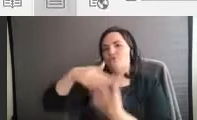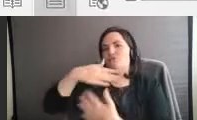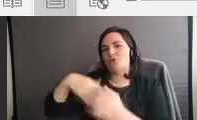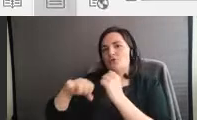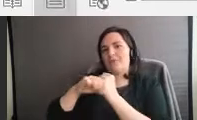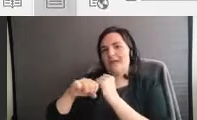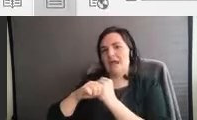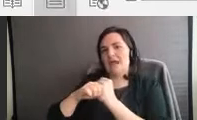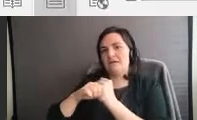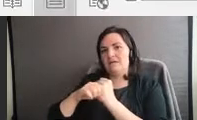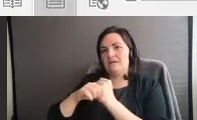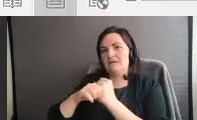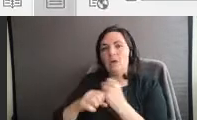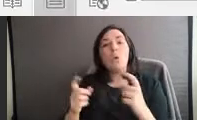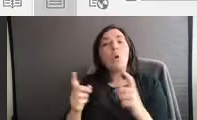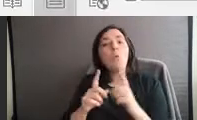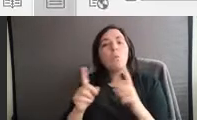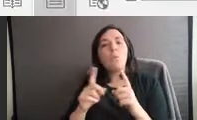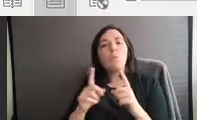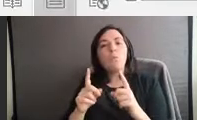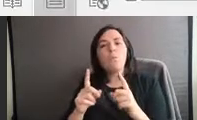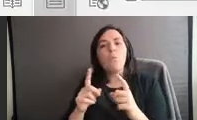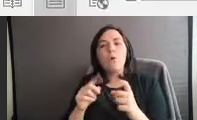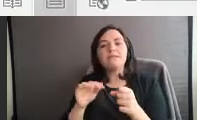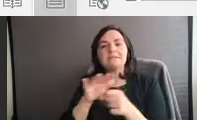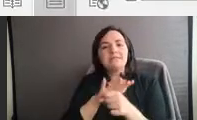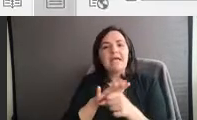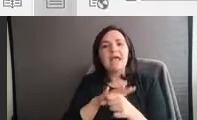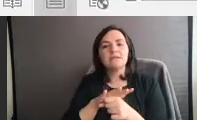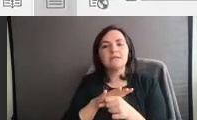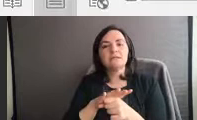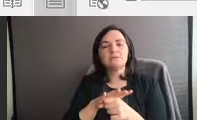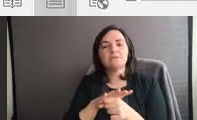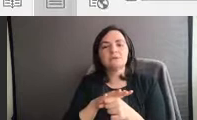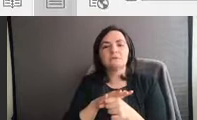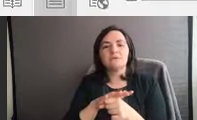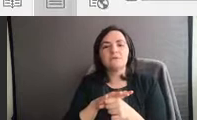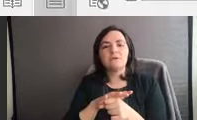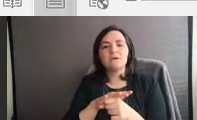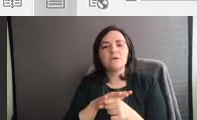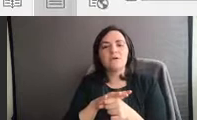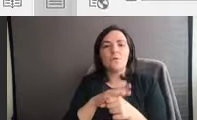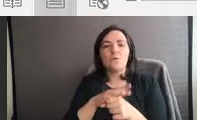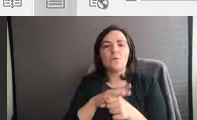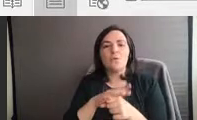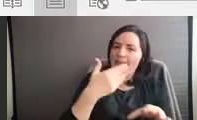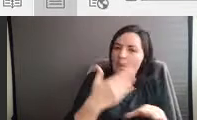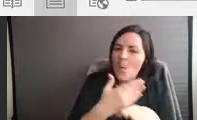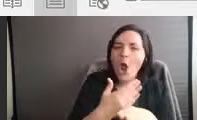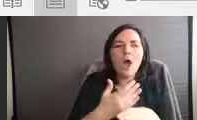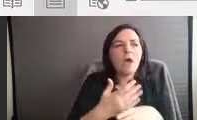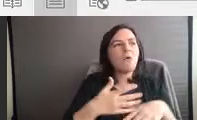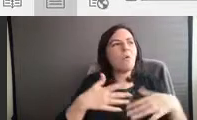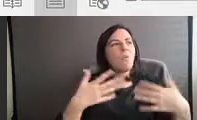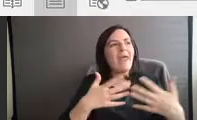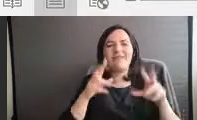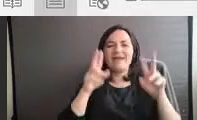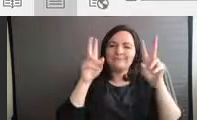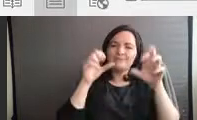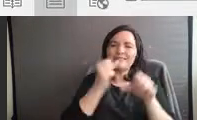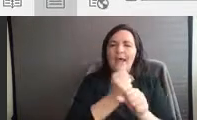what is the setting or the settings where your participants work or where they are stakeholders?